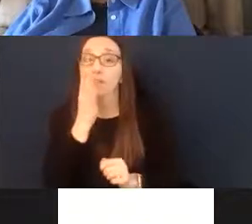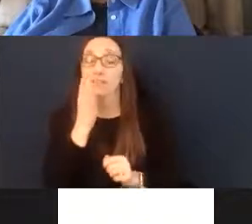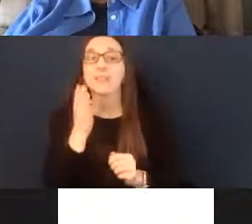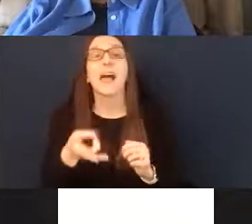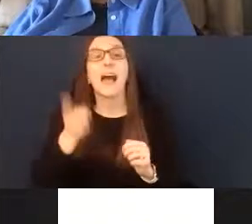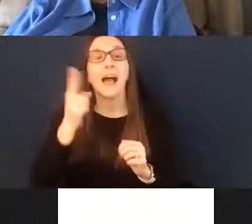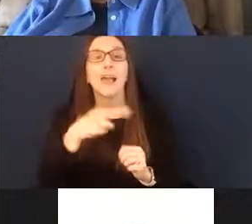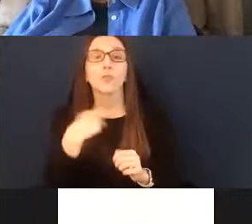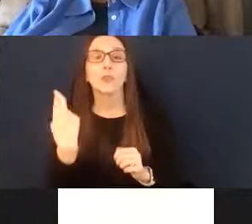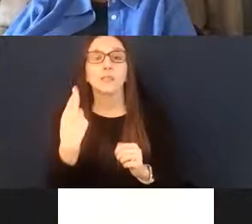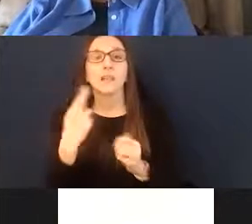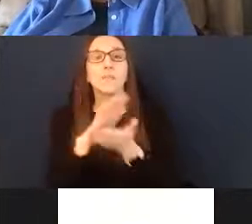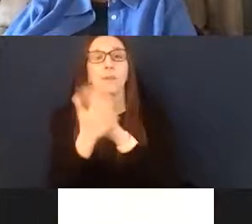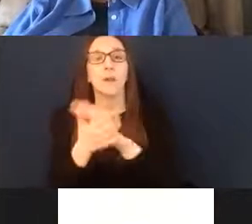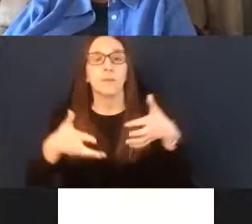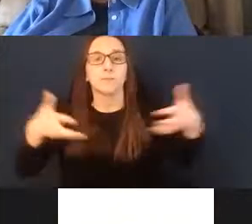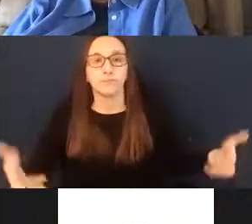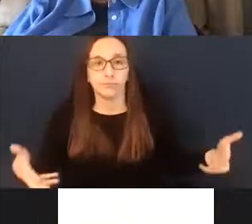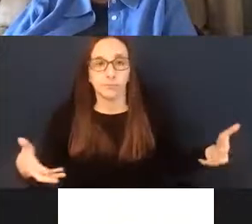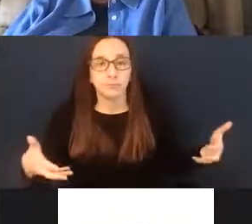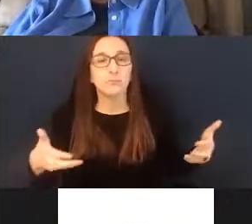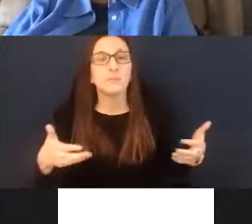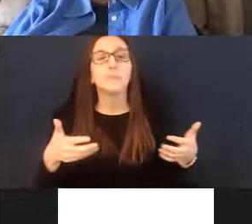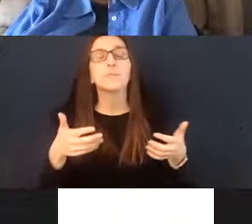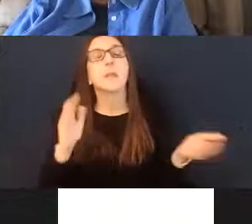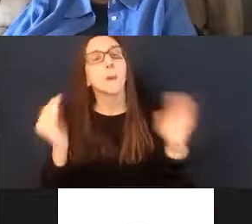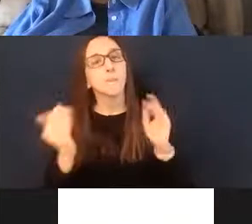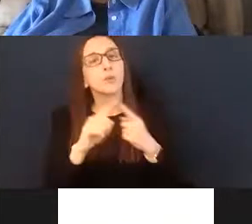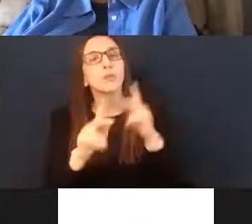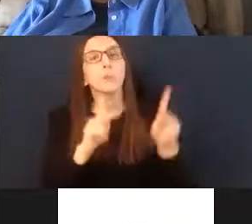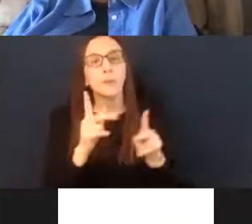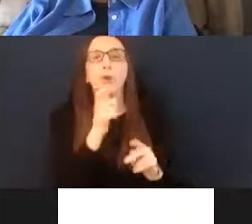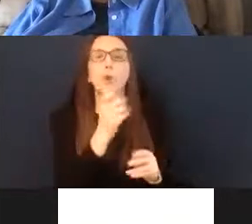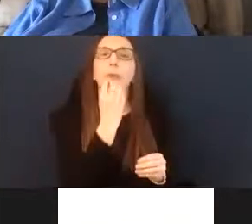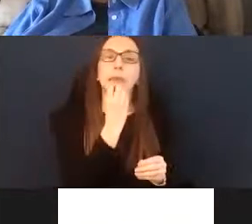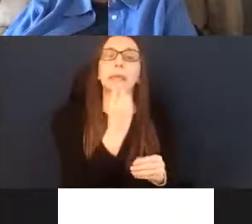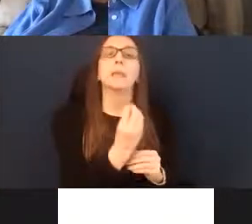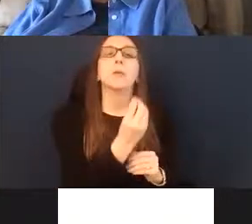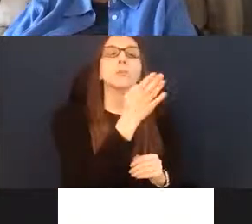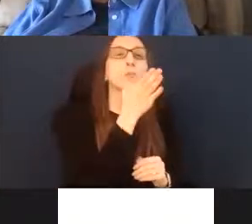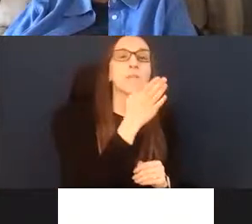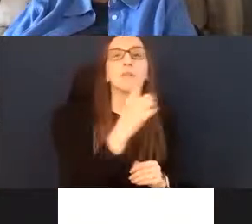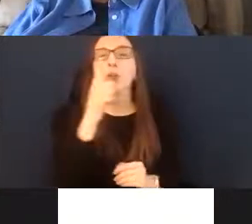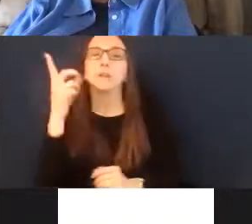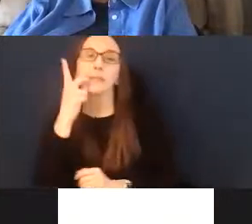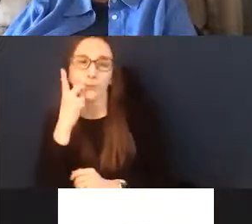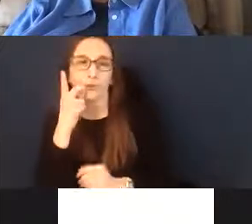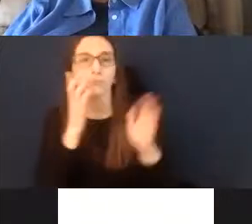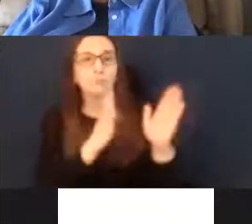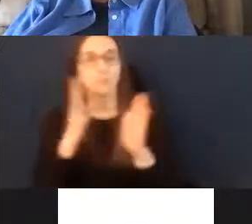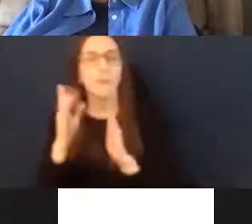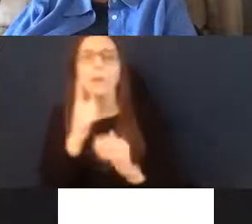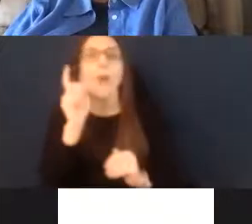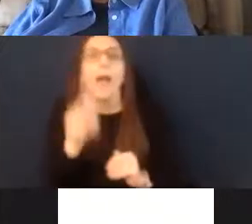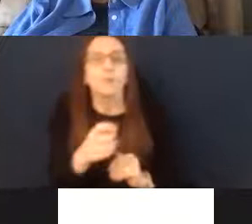developing obesity compared to those who eat 3 balanced meals throughout the day when they feel hungry. They're not, I have to eat at